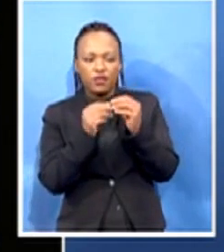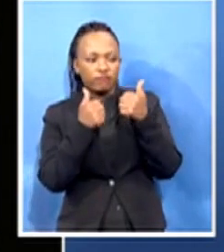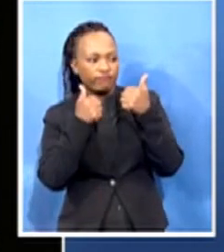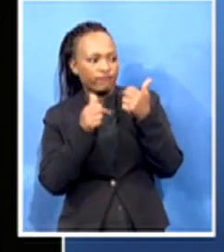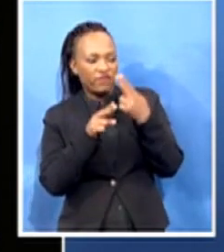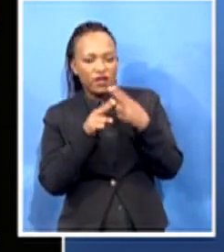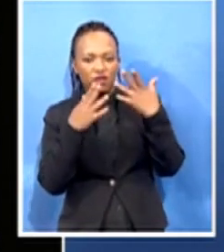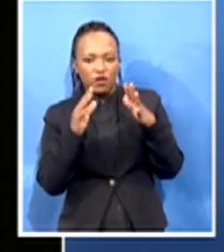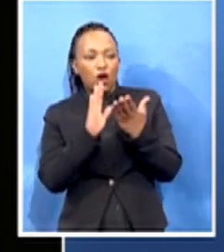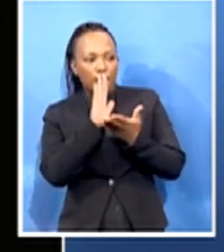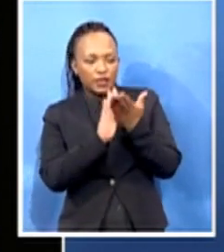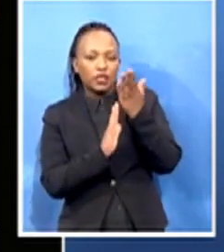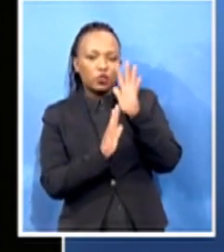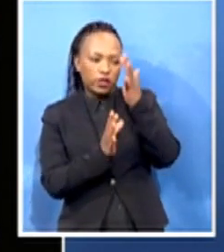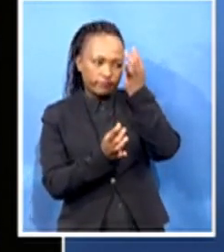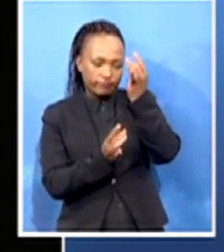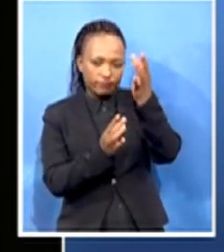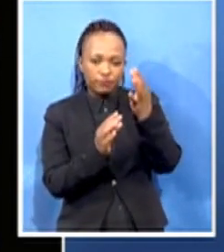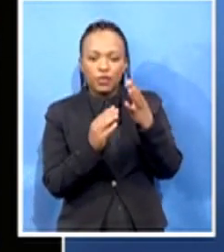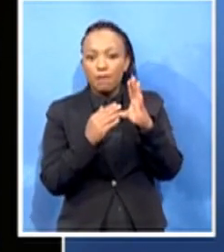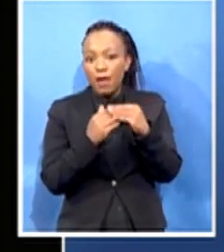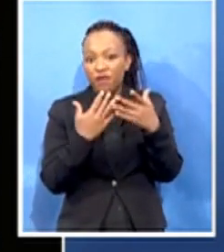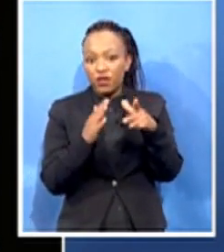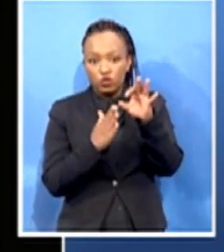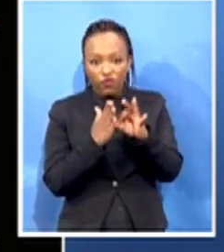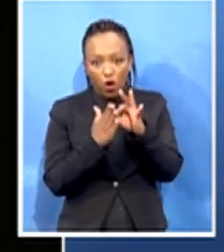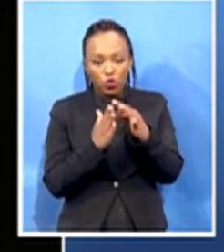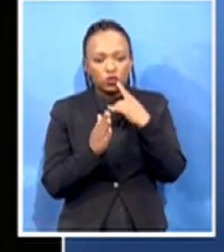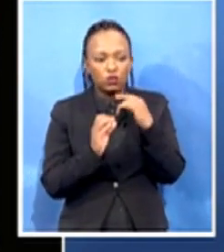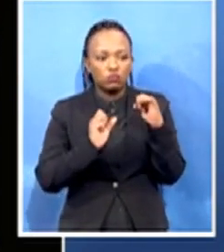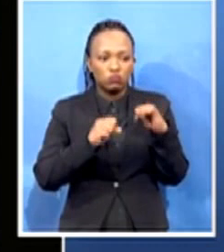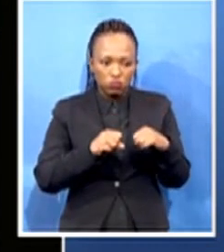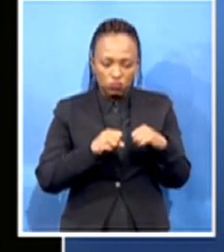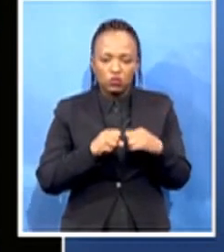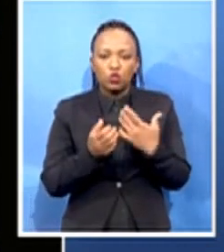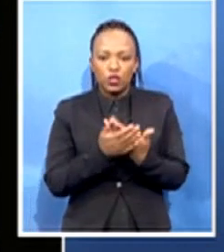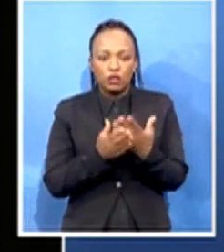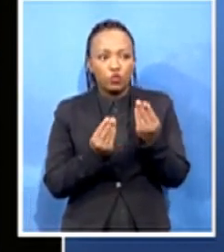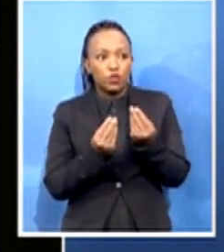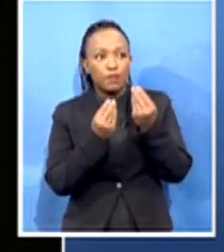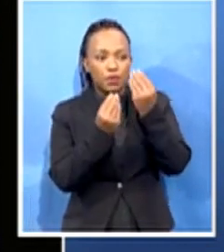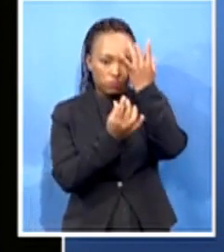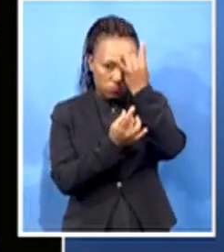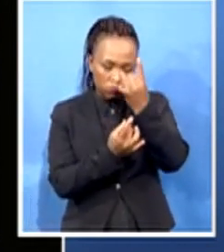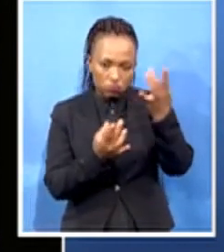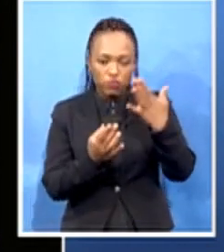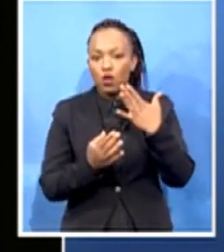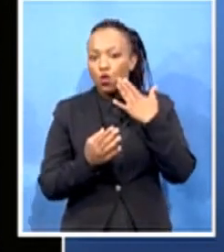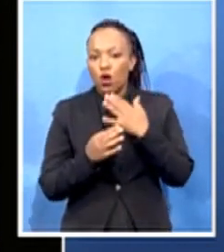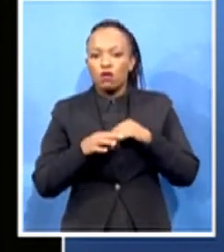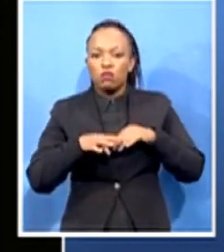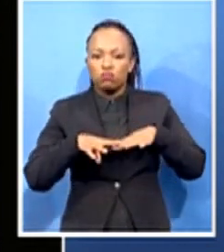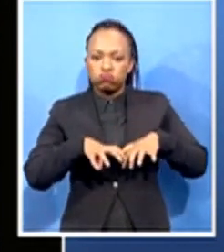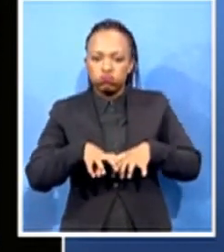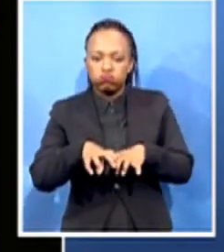has voted, and then when are we submitting notices? And then when we start the strike, we will also